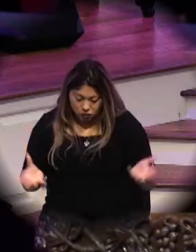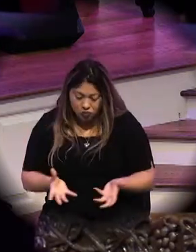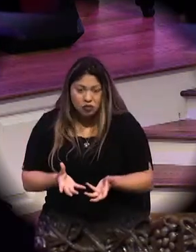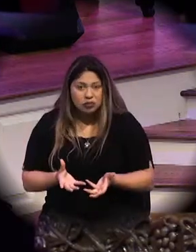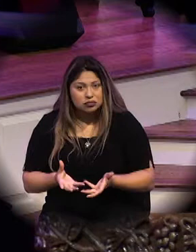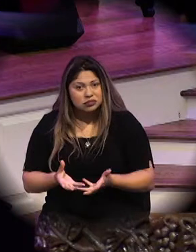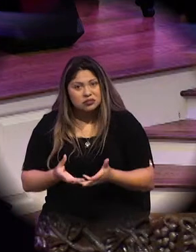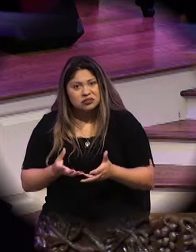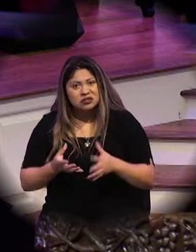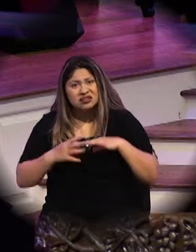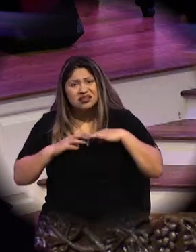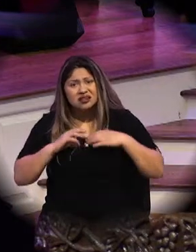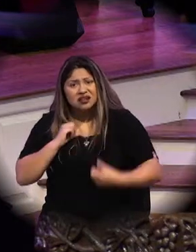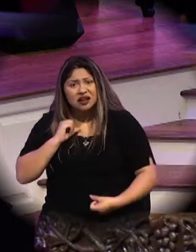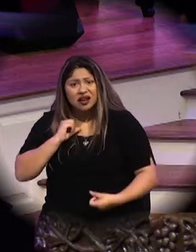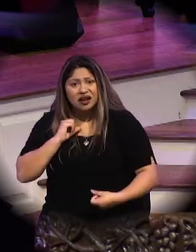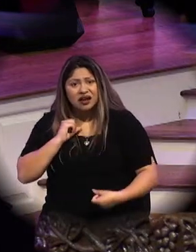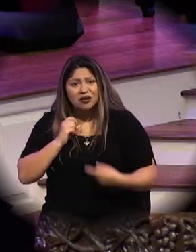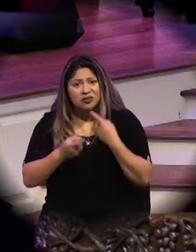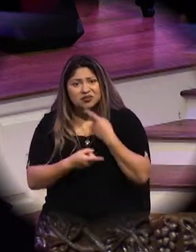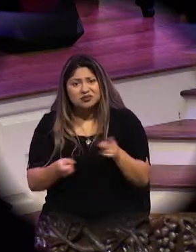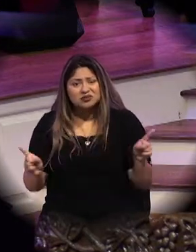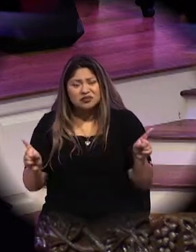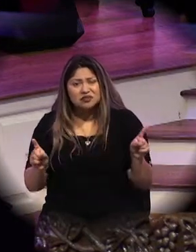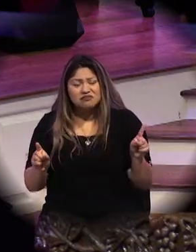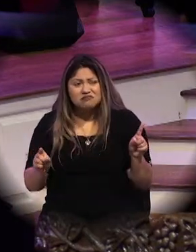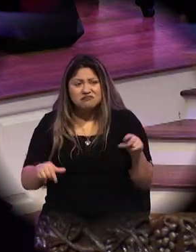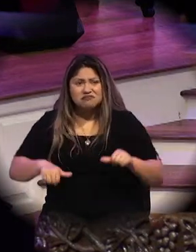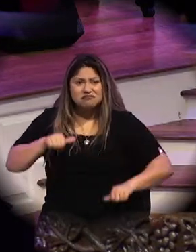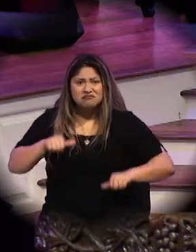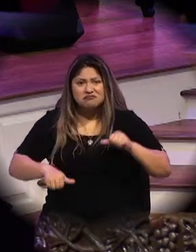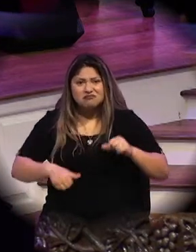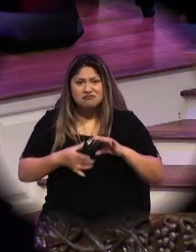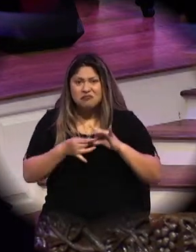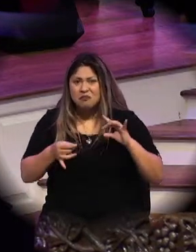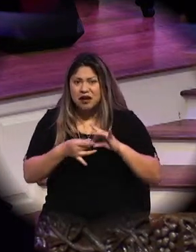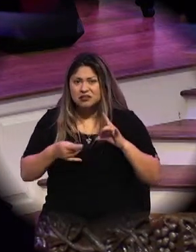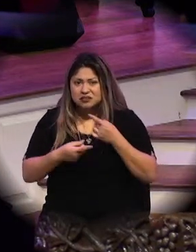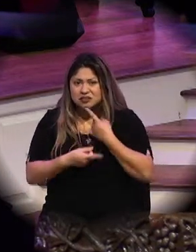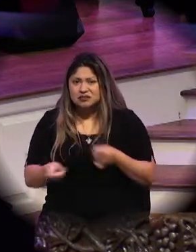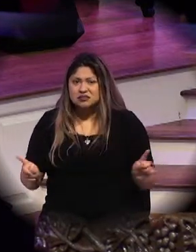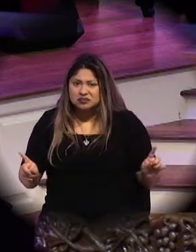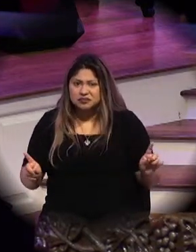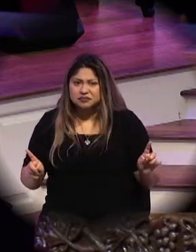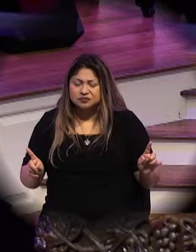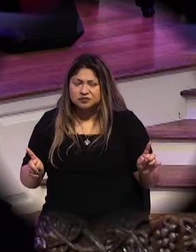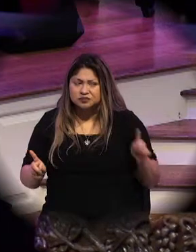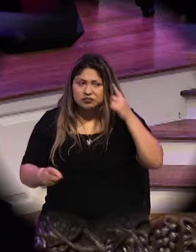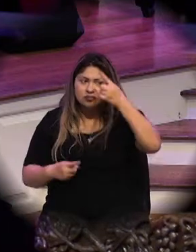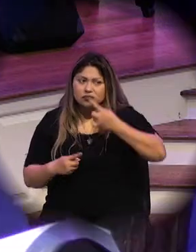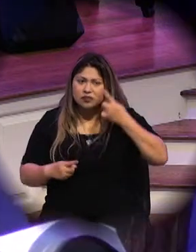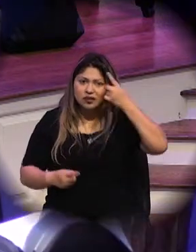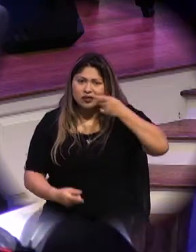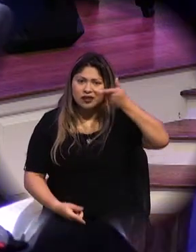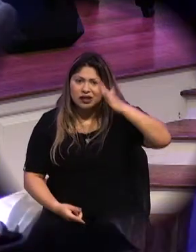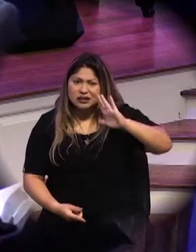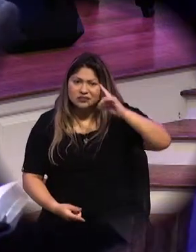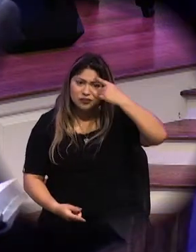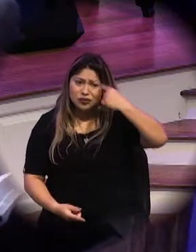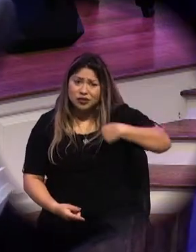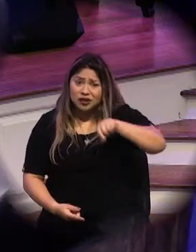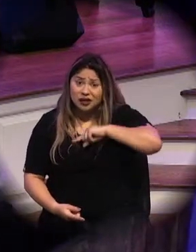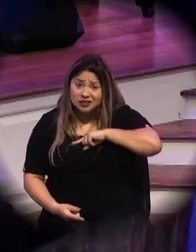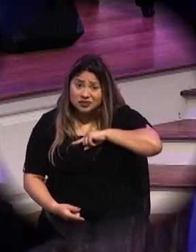proclaims a mixed message. It can leave us wondering whether or not God is for us. This year, 2020 of all